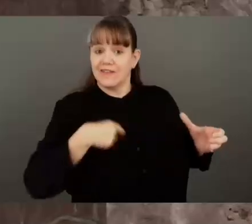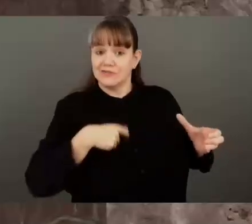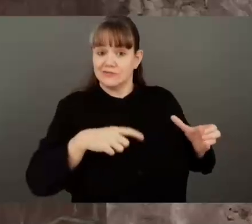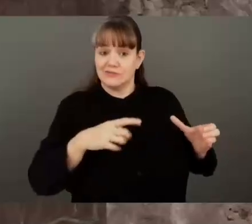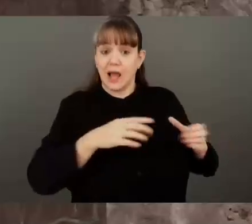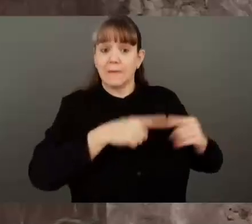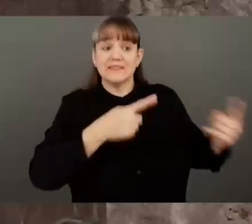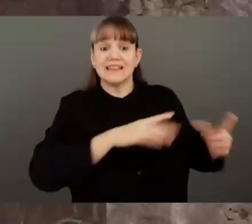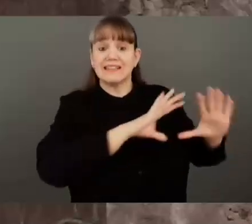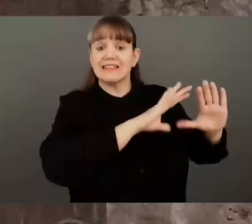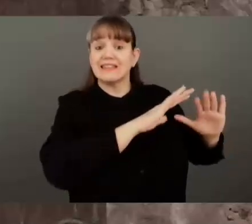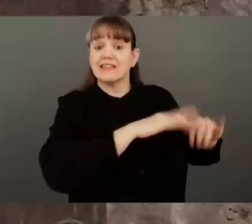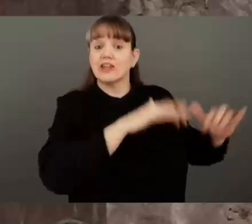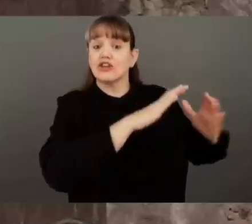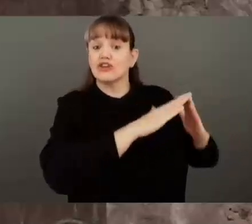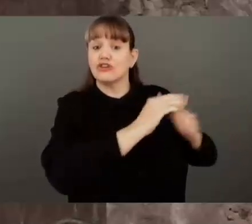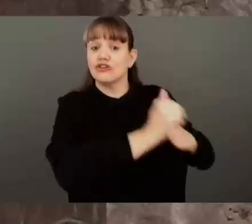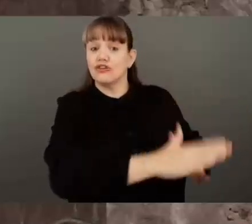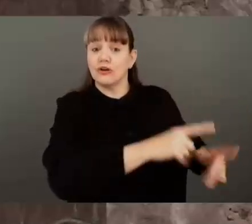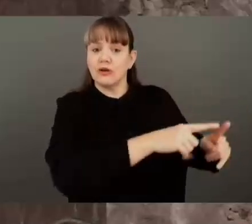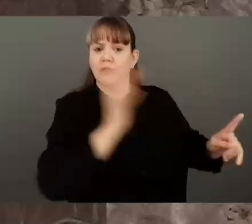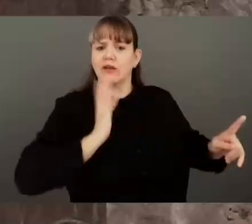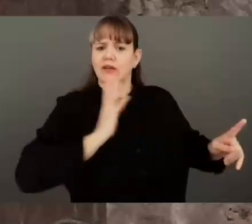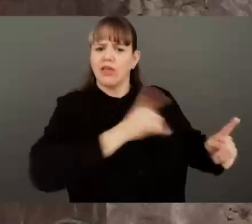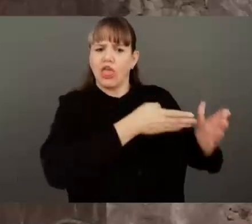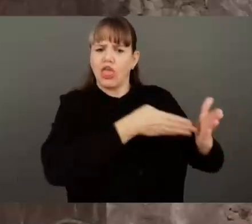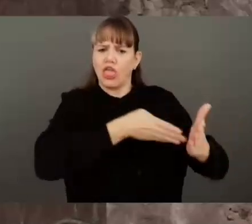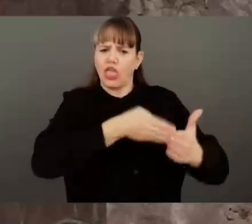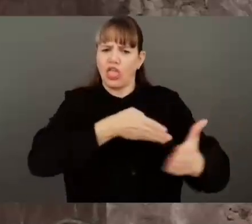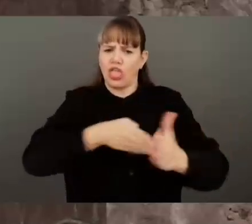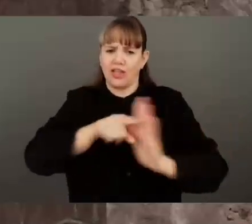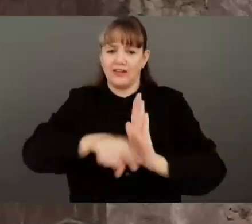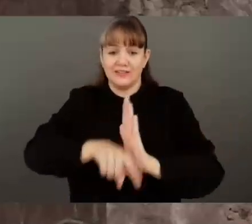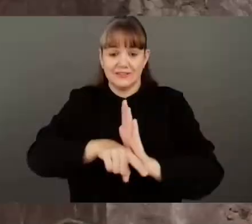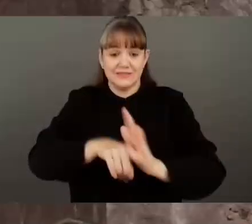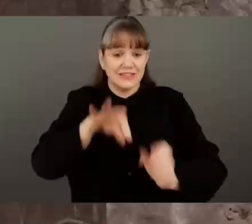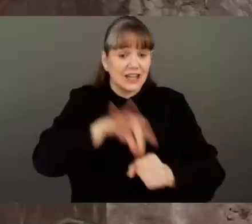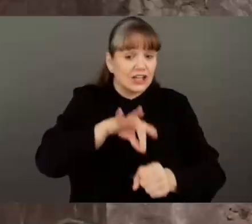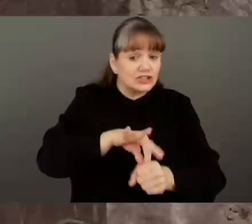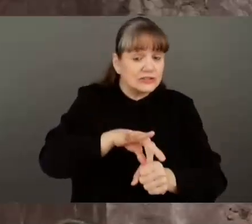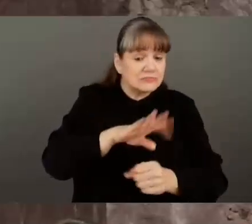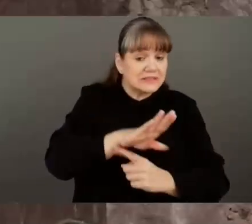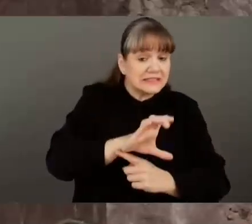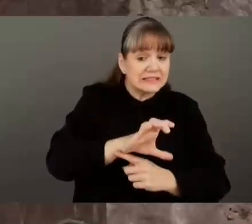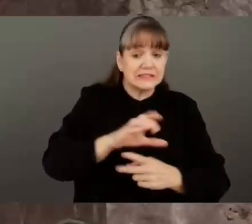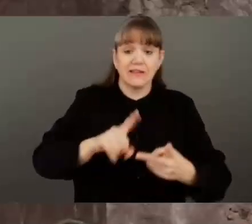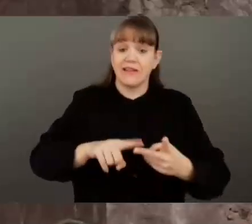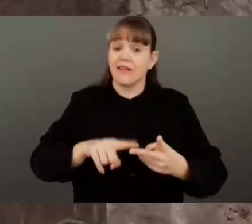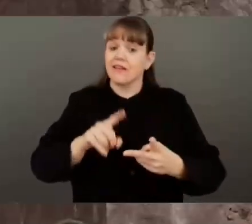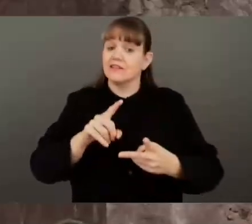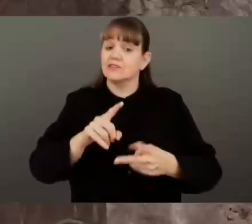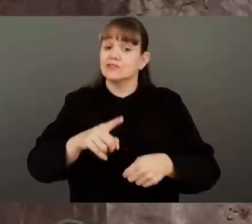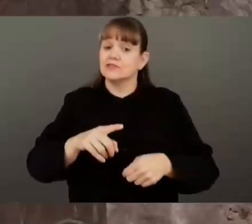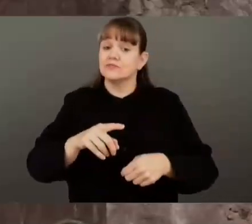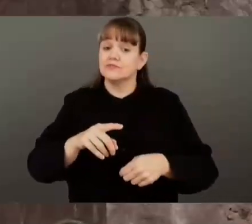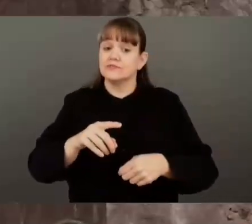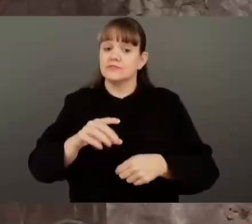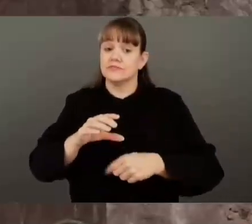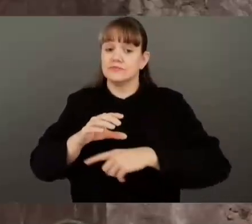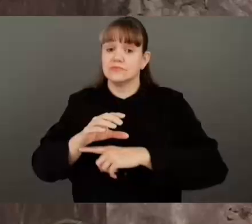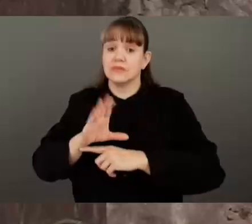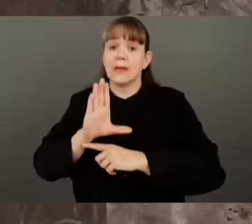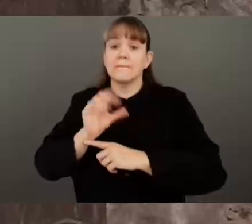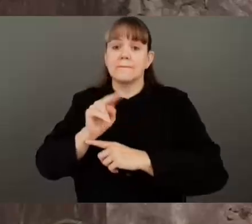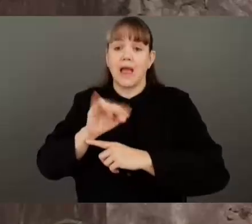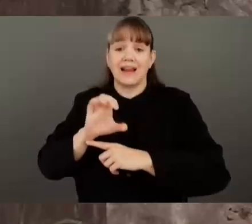Dr. Bonnie Henry, Honourable Speaker, no one spoke against that, Honourable Speaker. When a guest speaker unfairly attacked a member